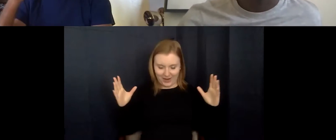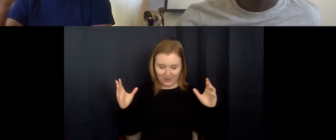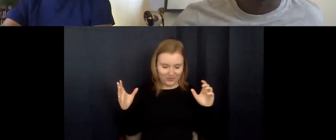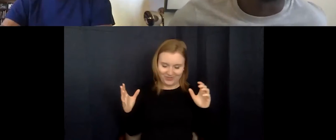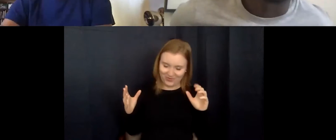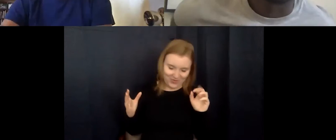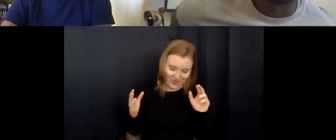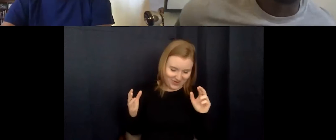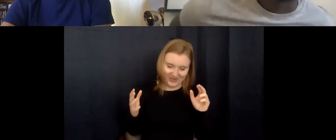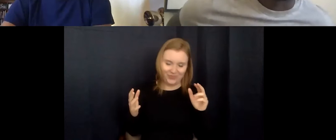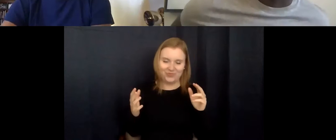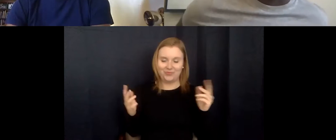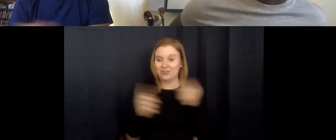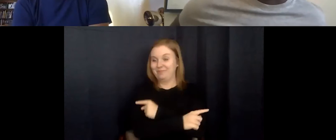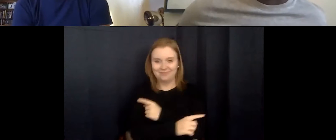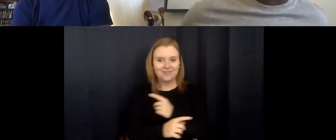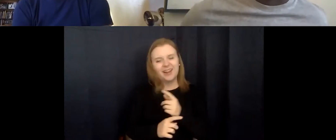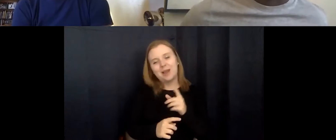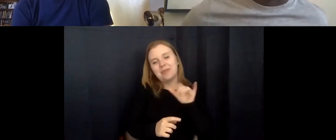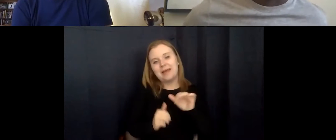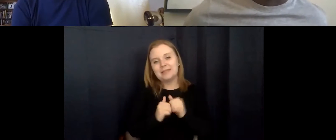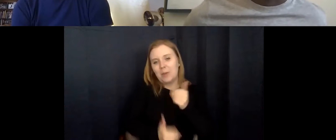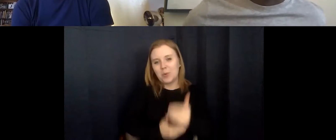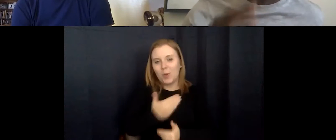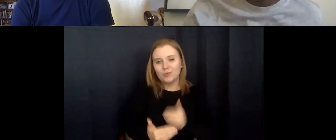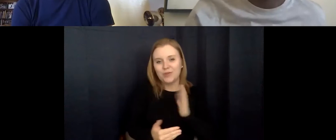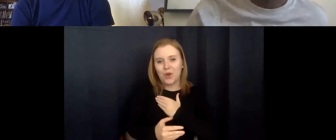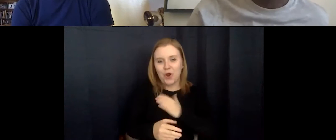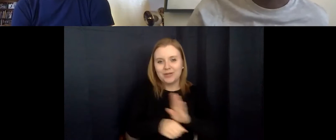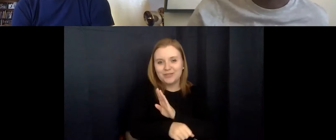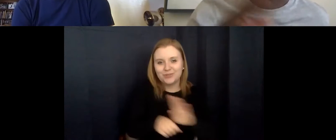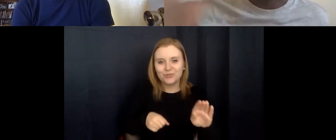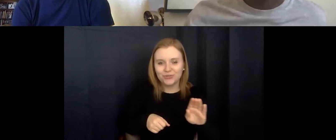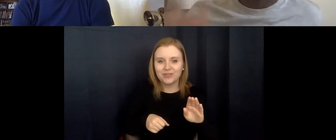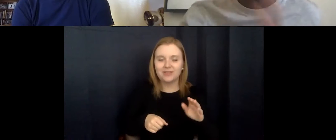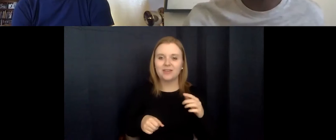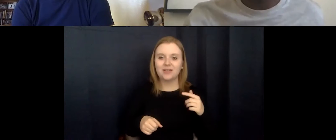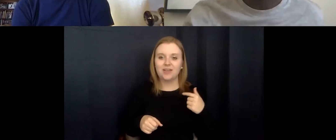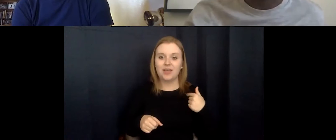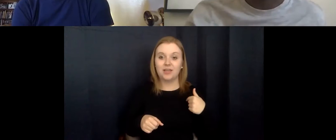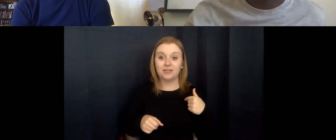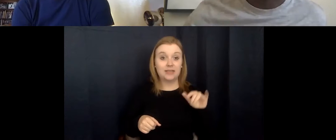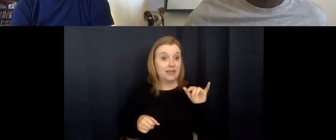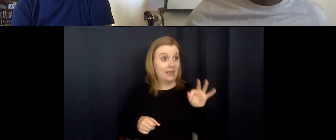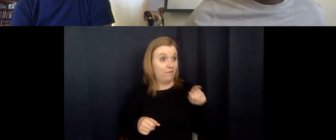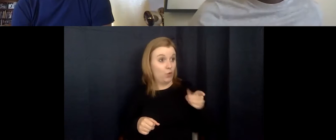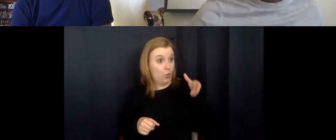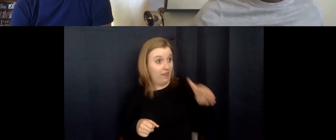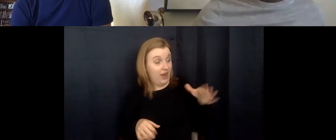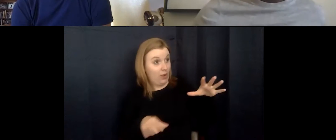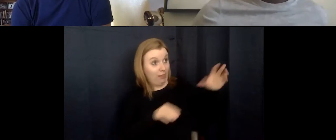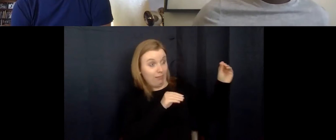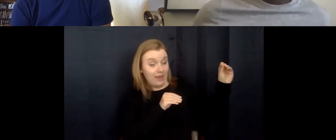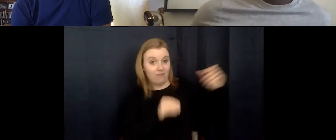our industry writ large, that you take up space where someone else just was, which